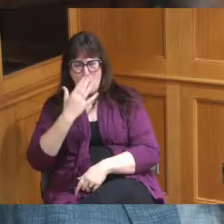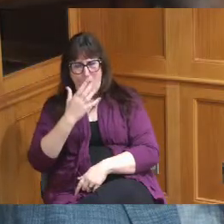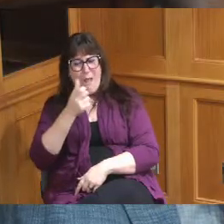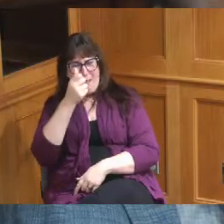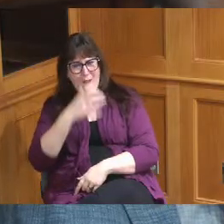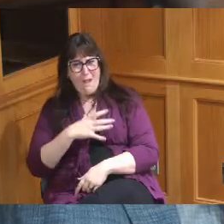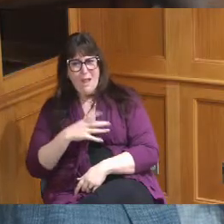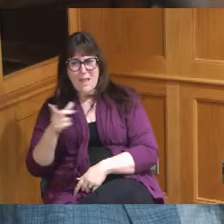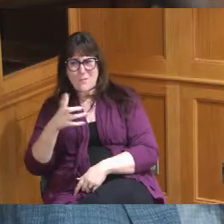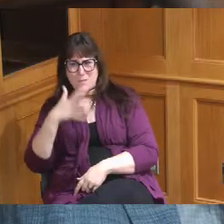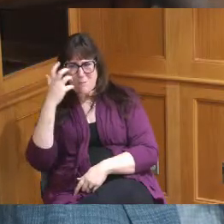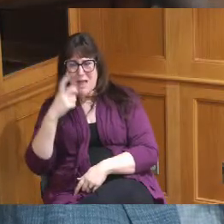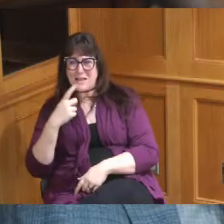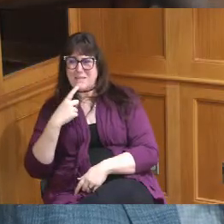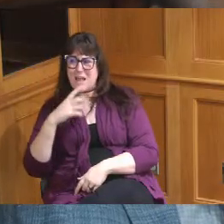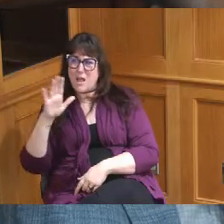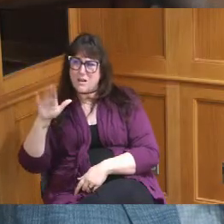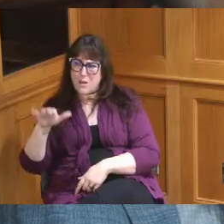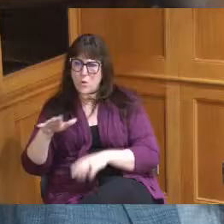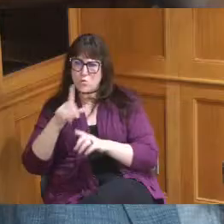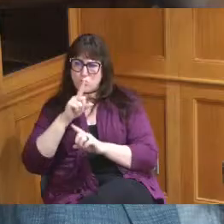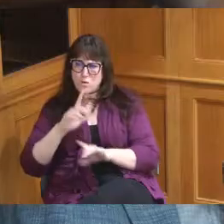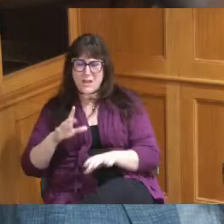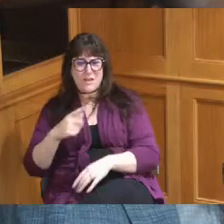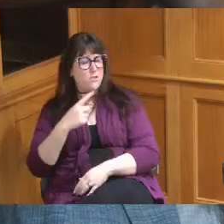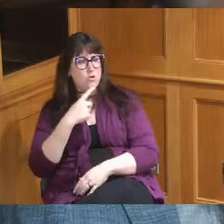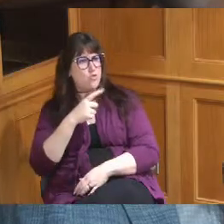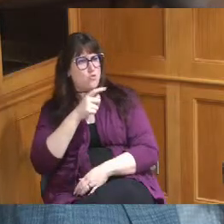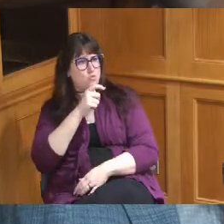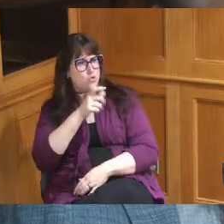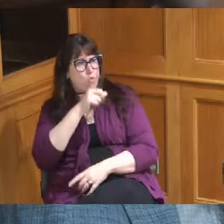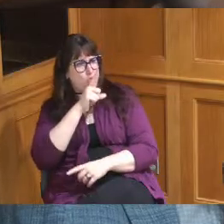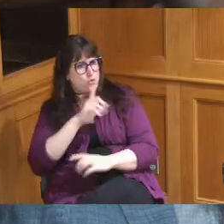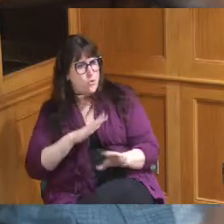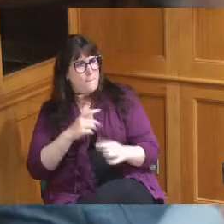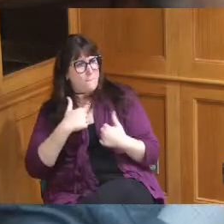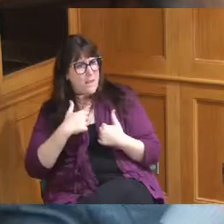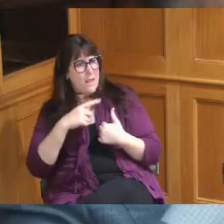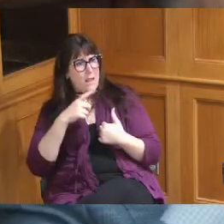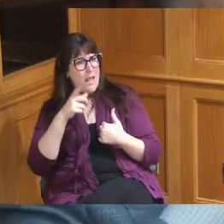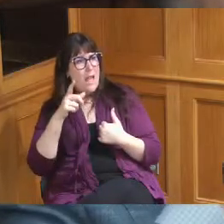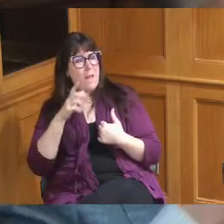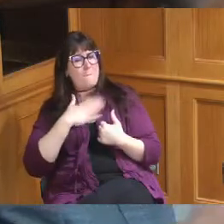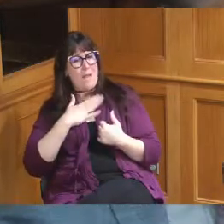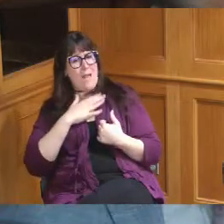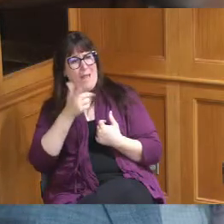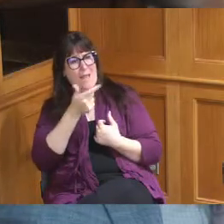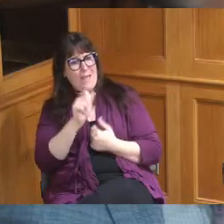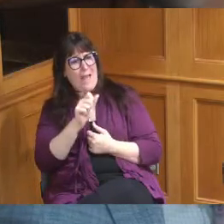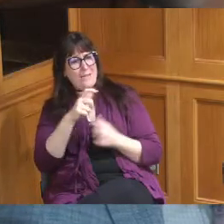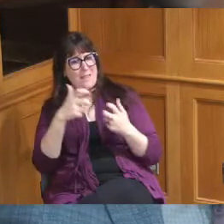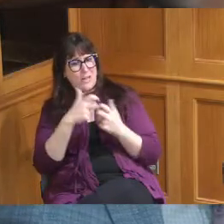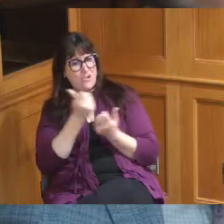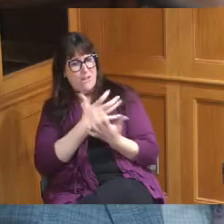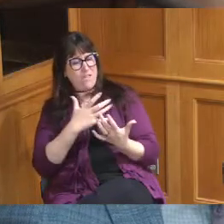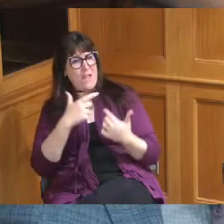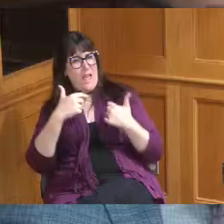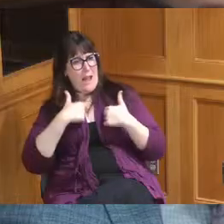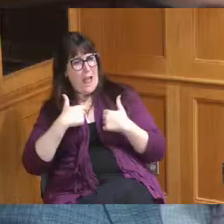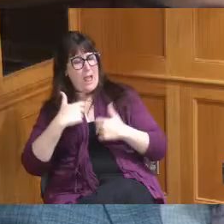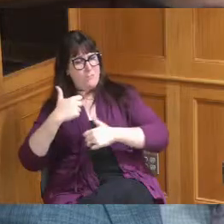was mad and they said, be quiet. He said, don't tell me to shh, because they done turned off my gas and electric and I serve this